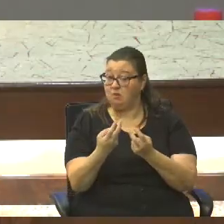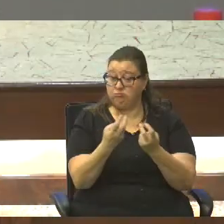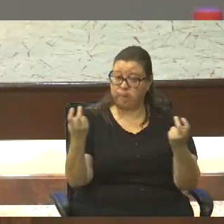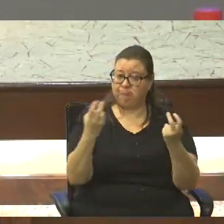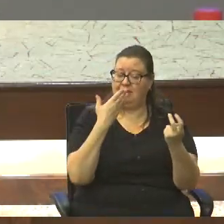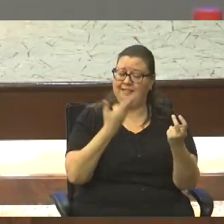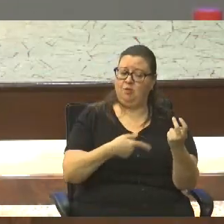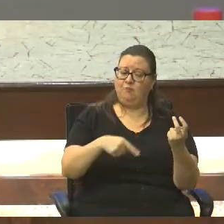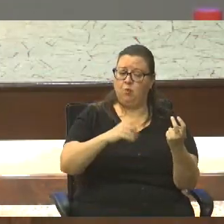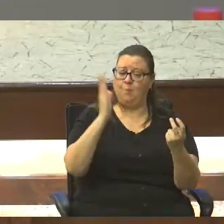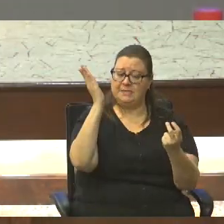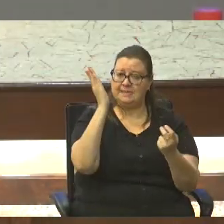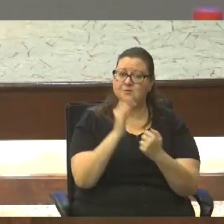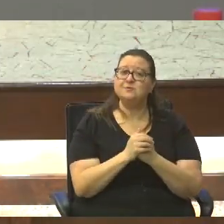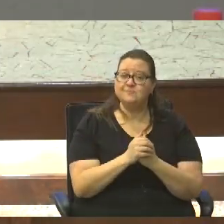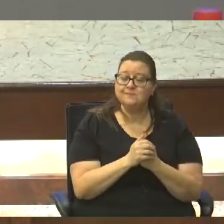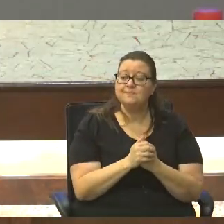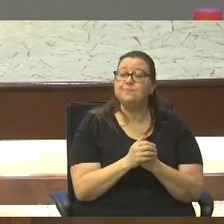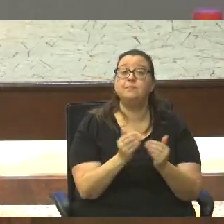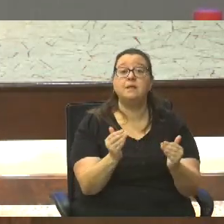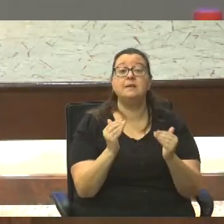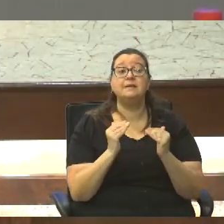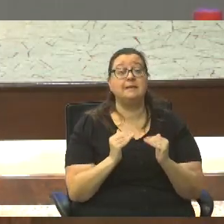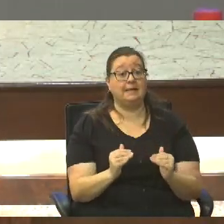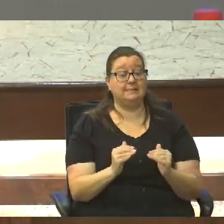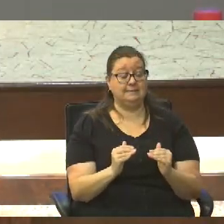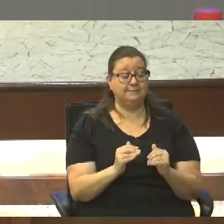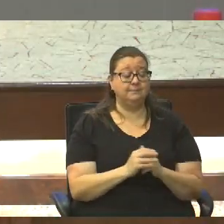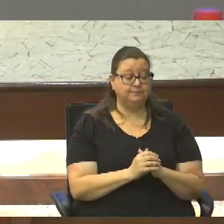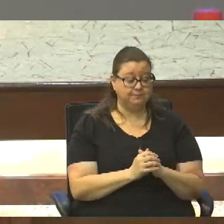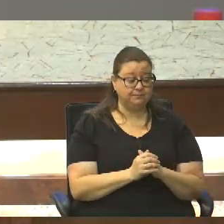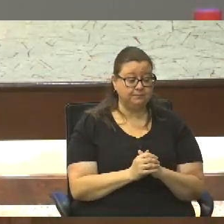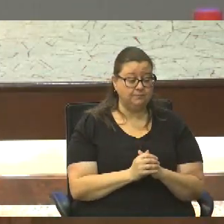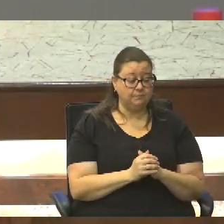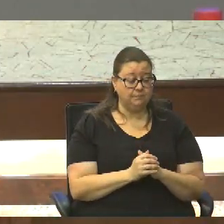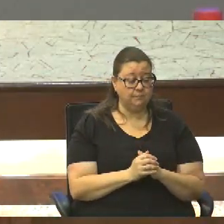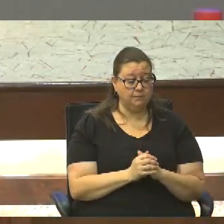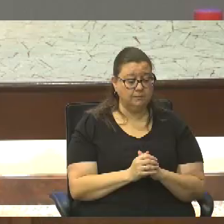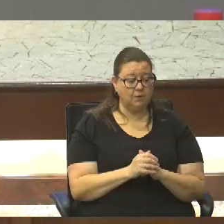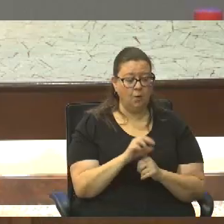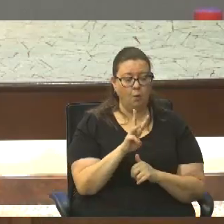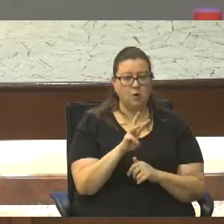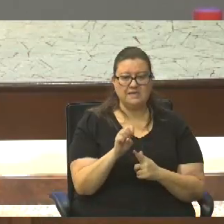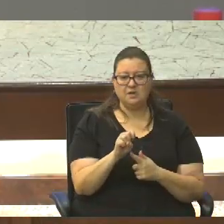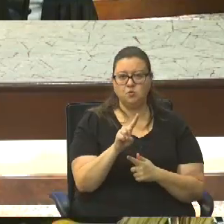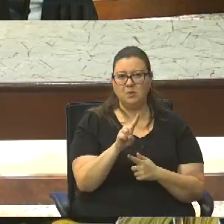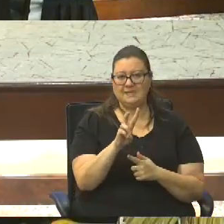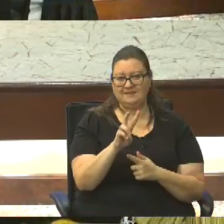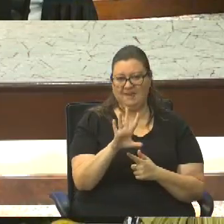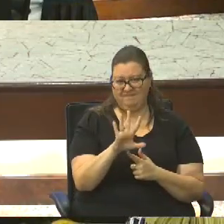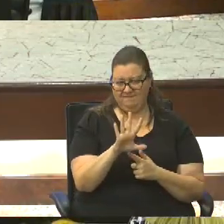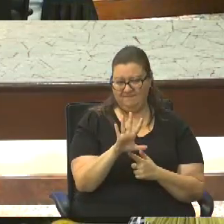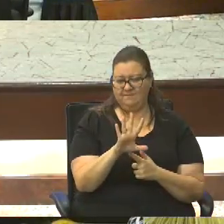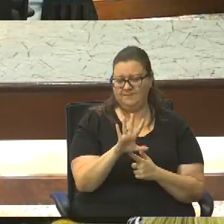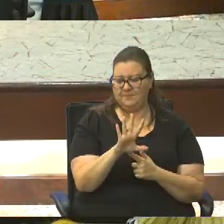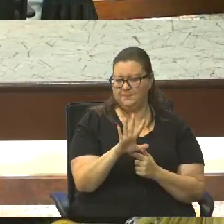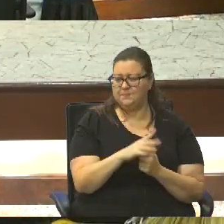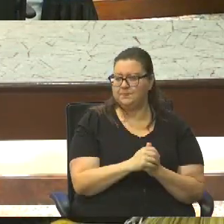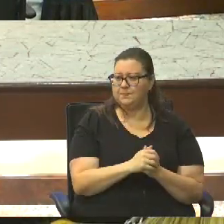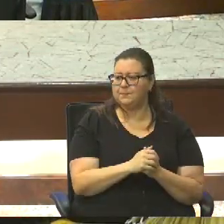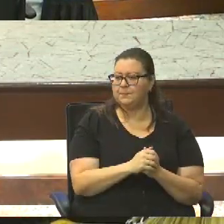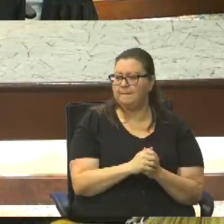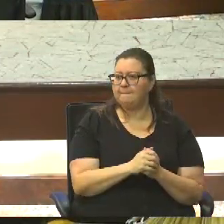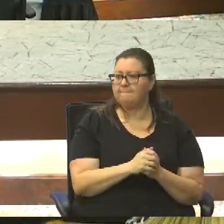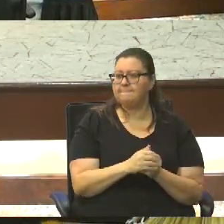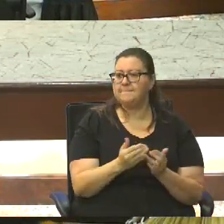Appreciate the presentation. And the next item is item work session 165,